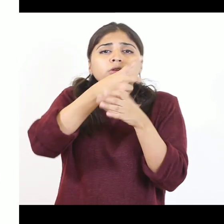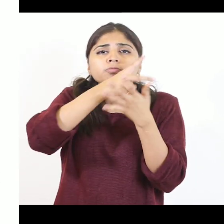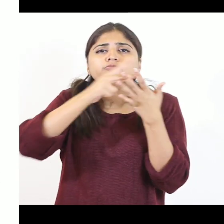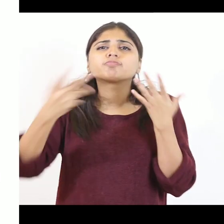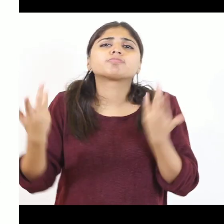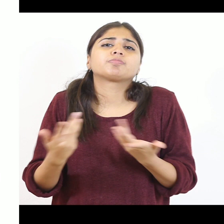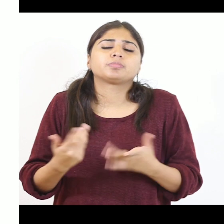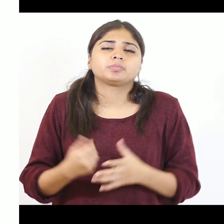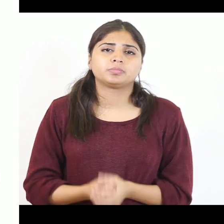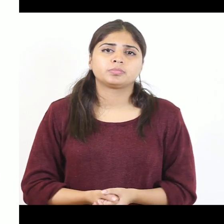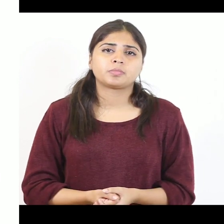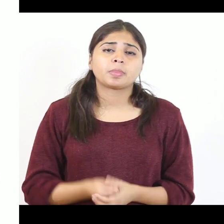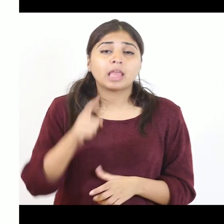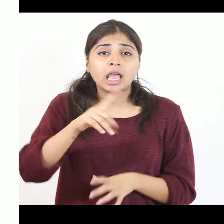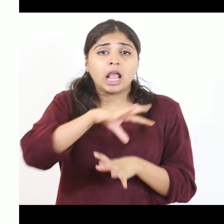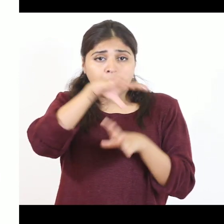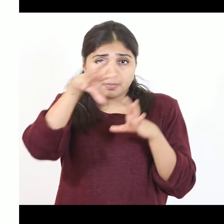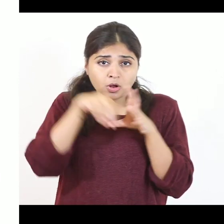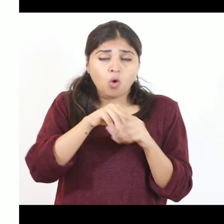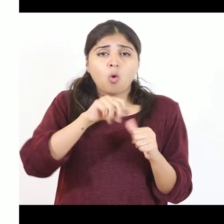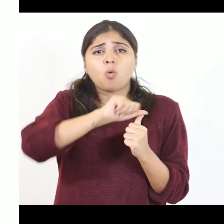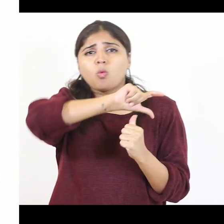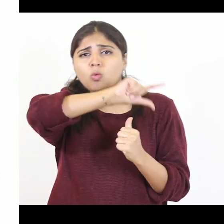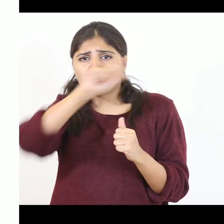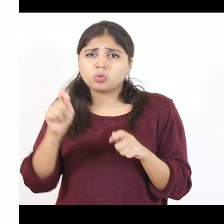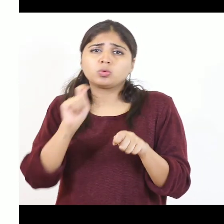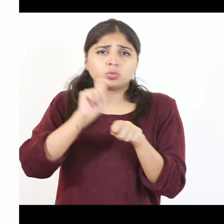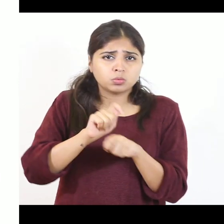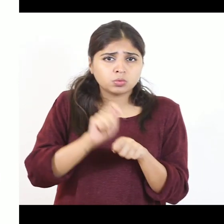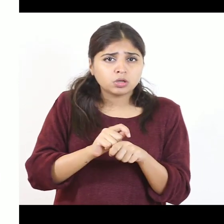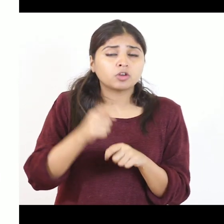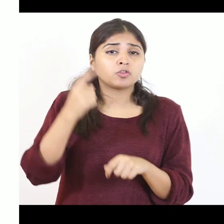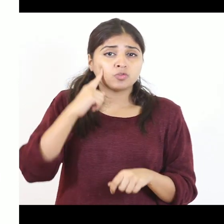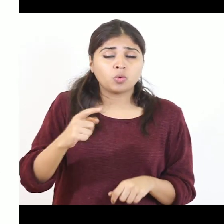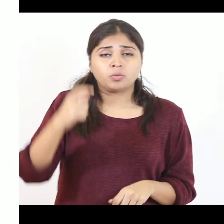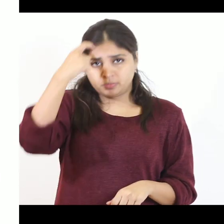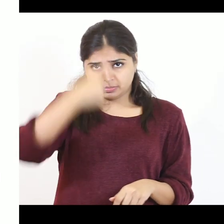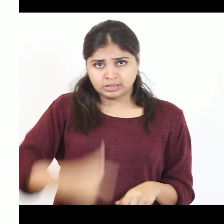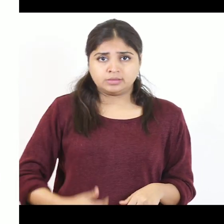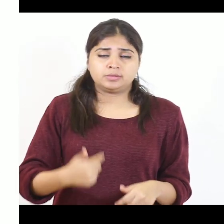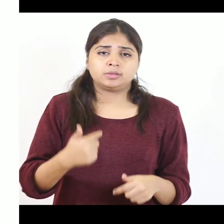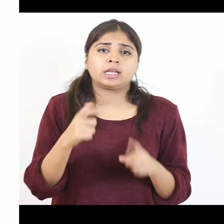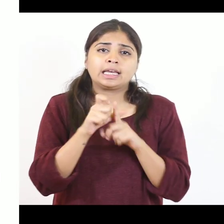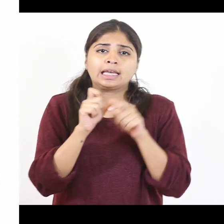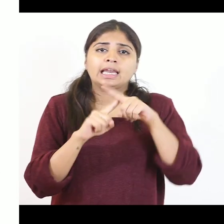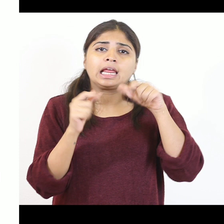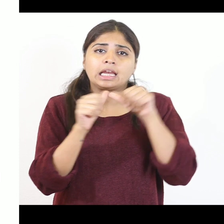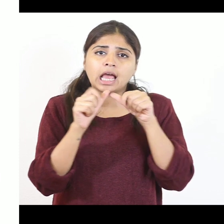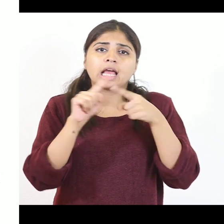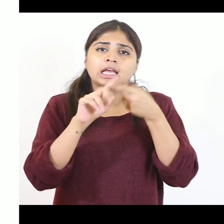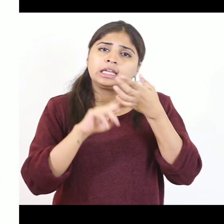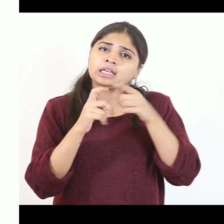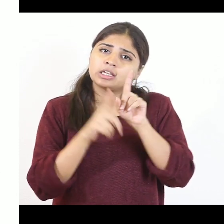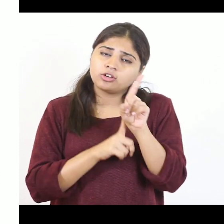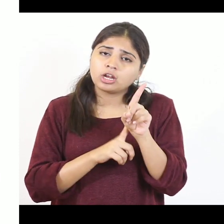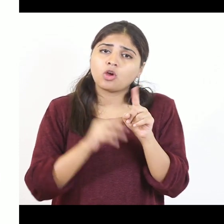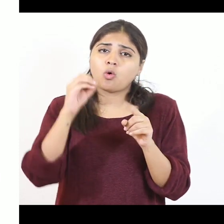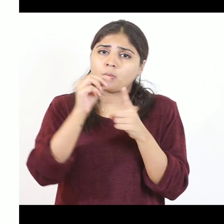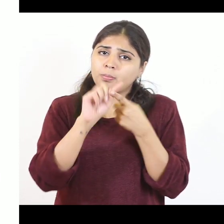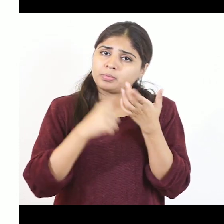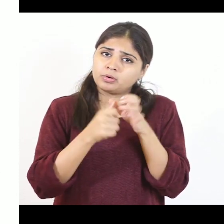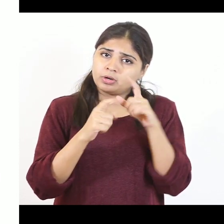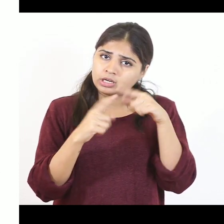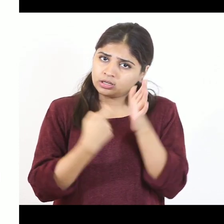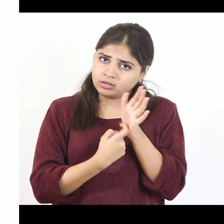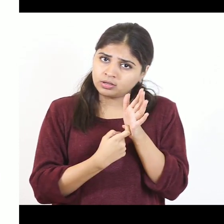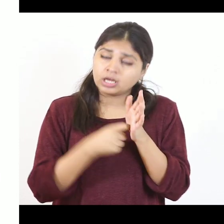Activities. It comprises of all activities a data entry operator has to do. It includes entering data